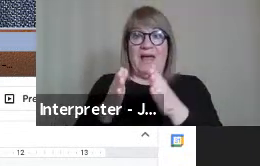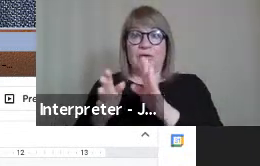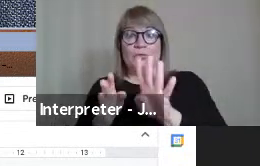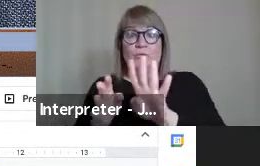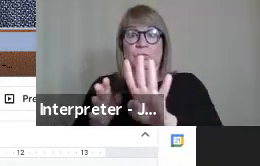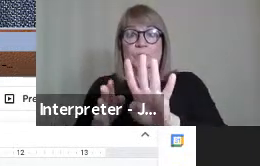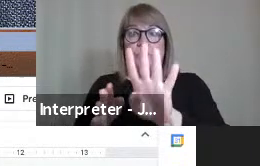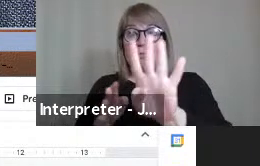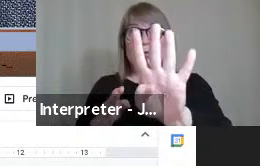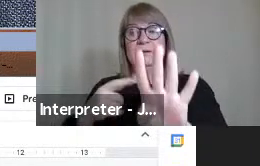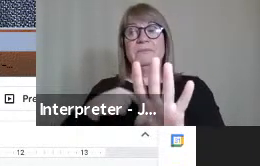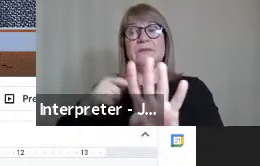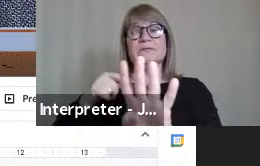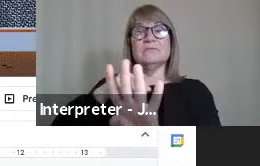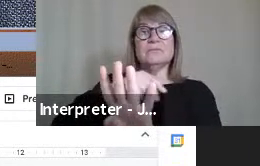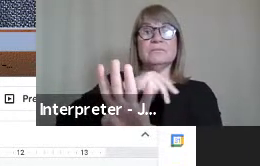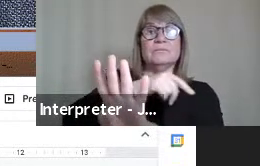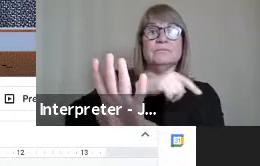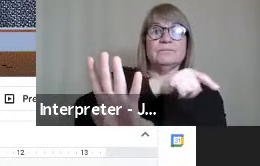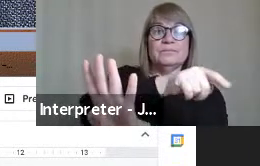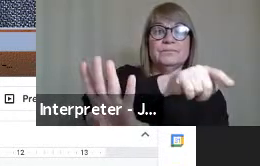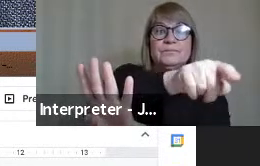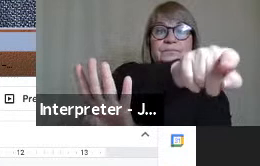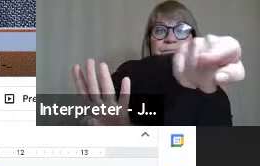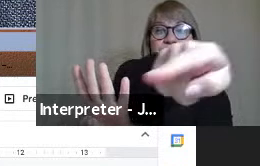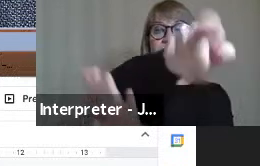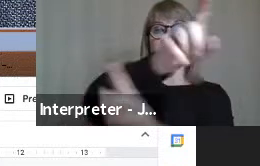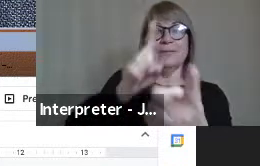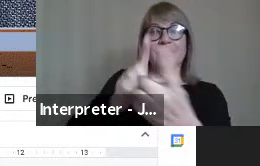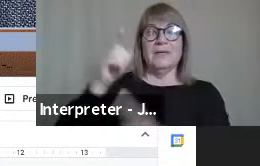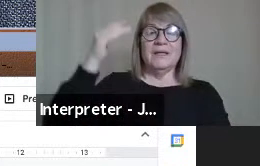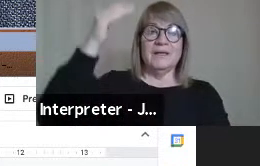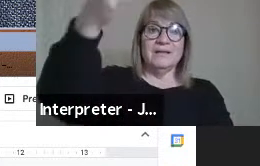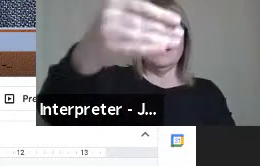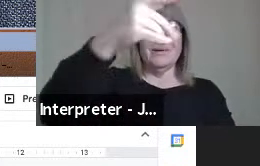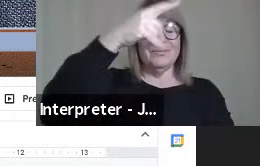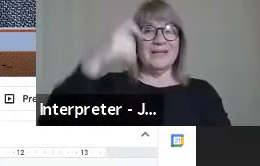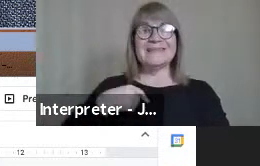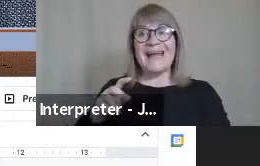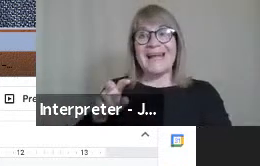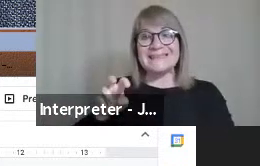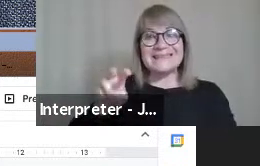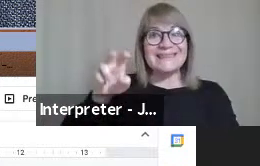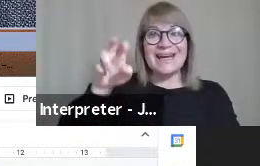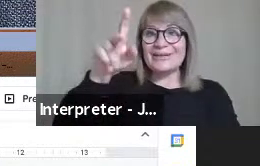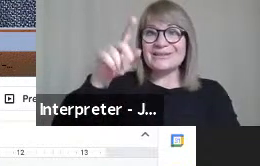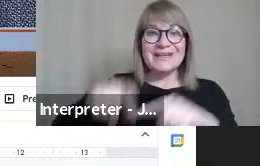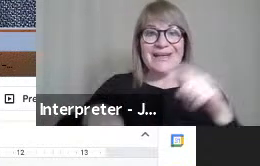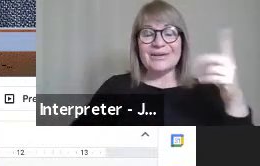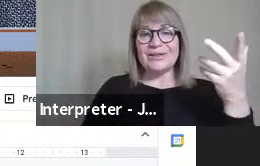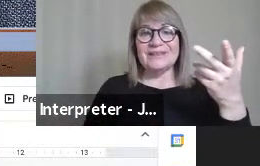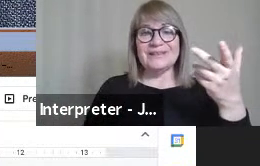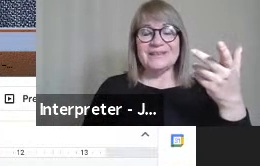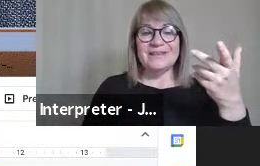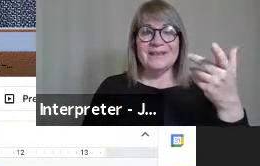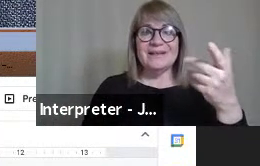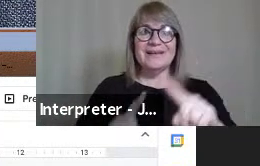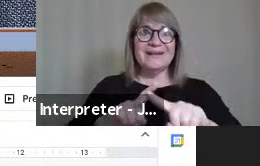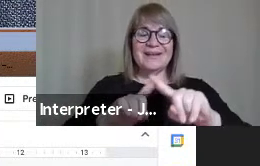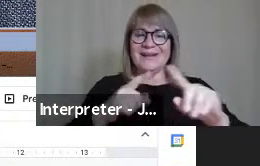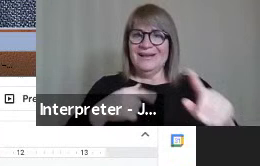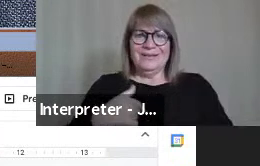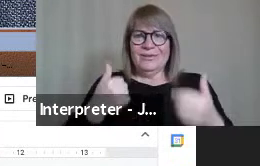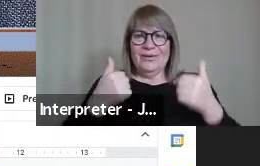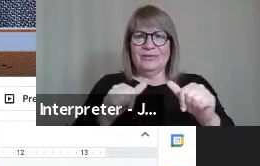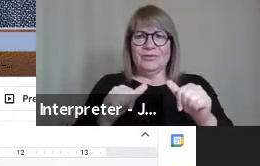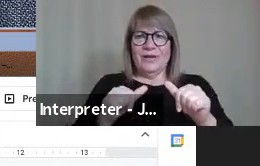they went on a some stairs i couldn't follow however due to the lack of accessible navigational signs i tried to go up